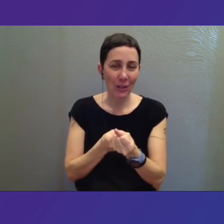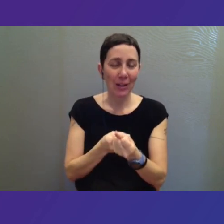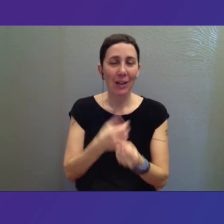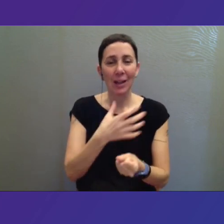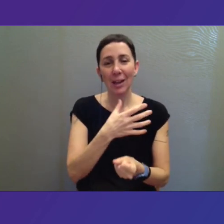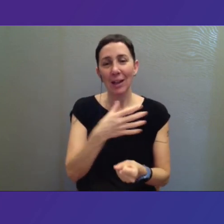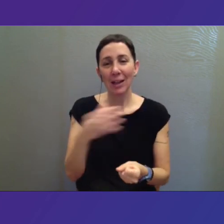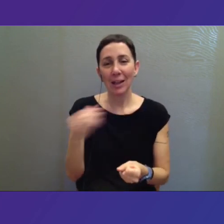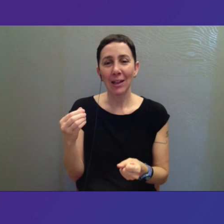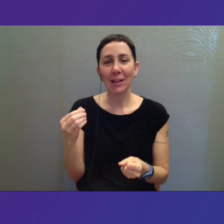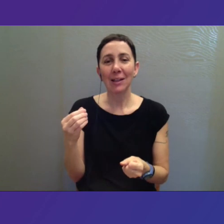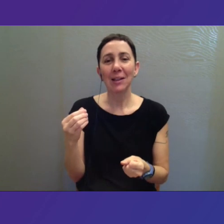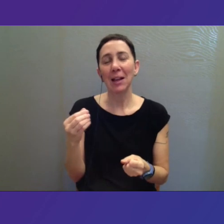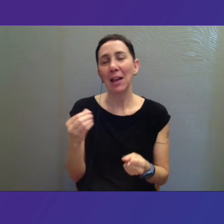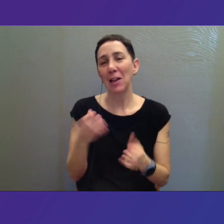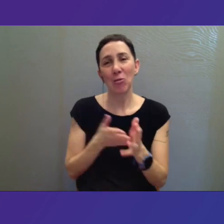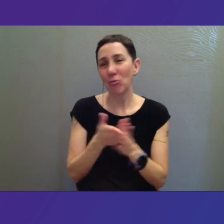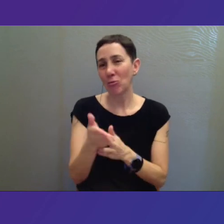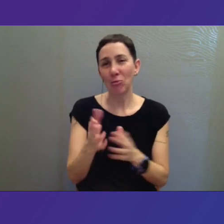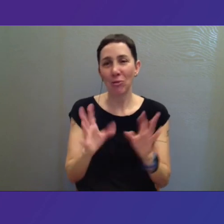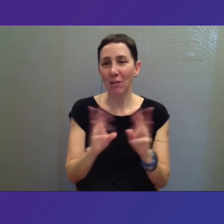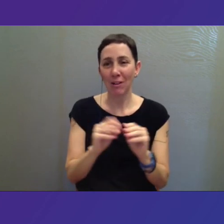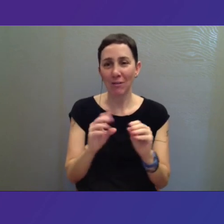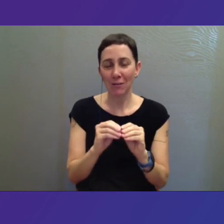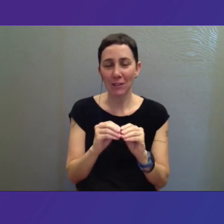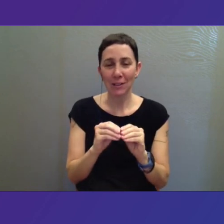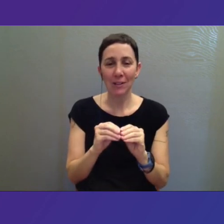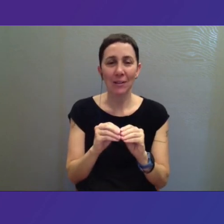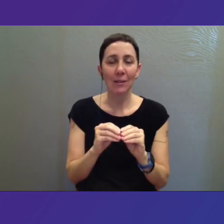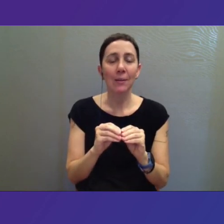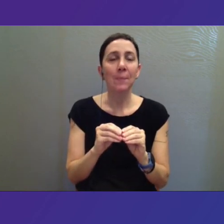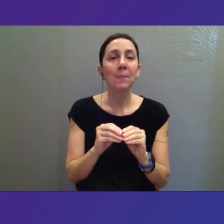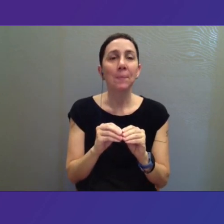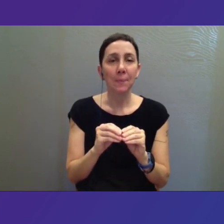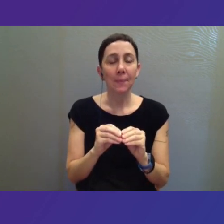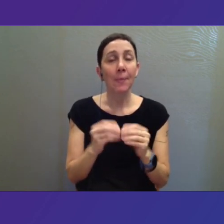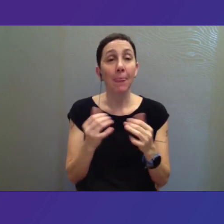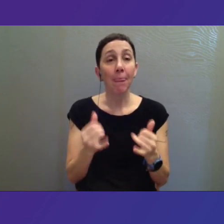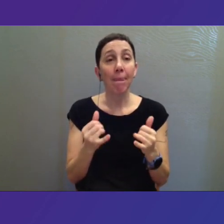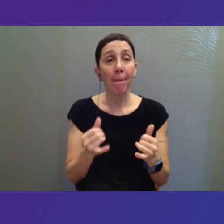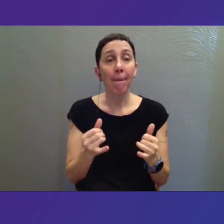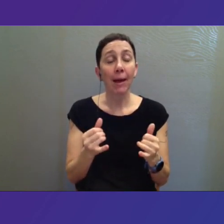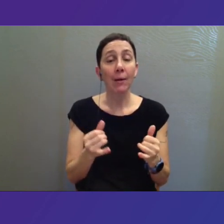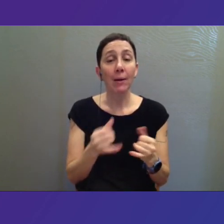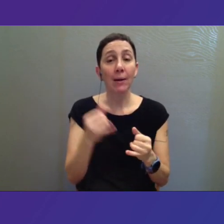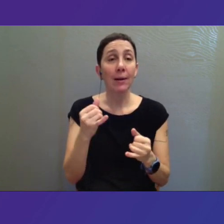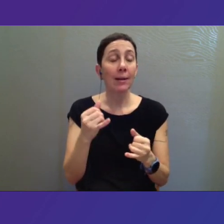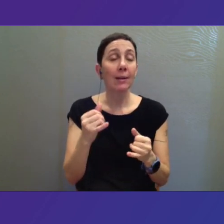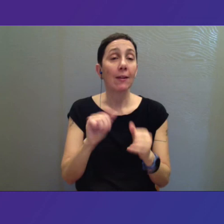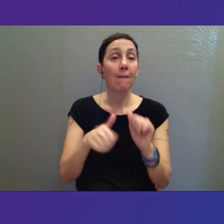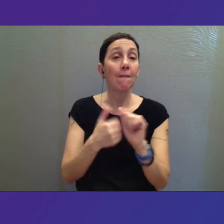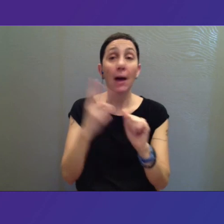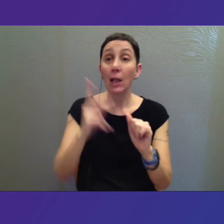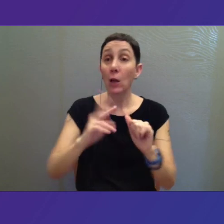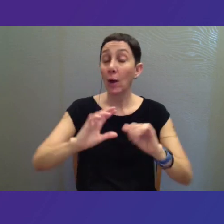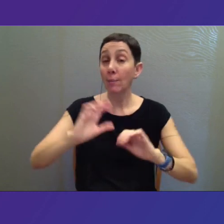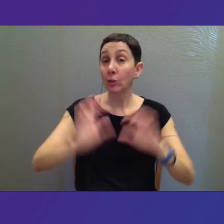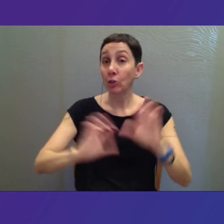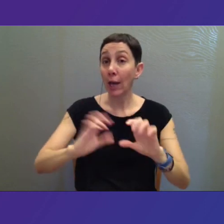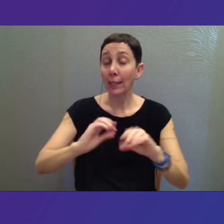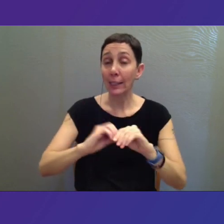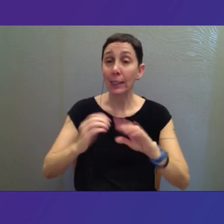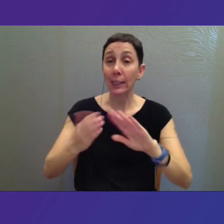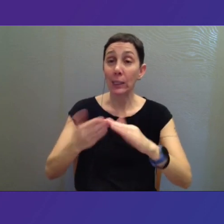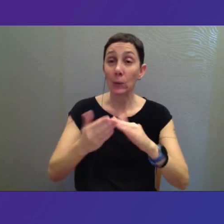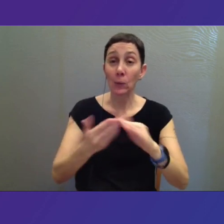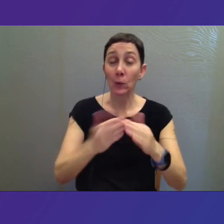throughout the conference. We are heading over to the session follow-up chat in the community section to take a few